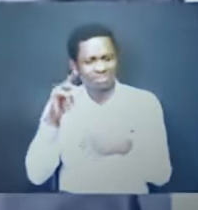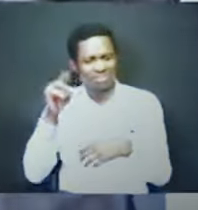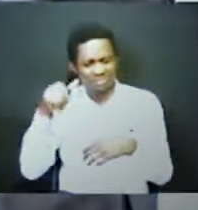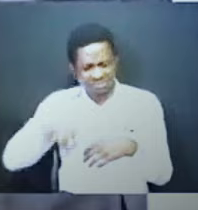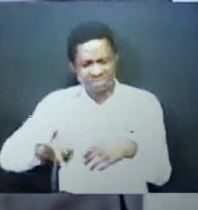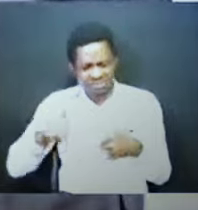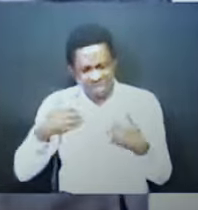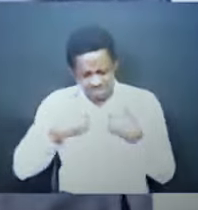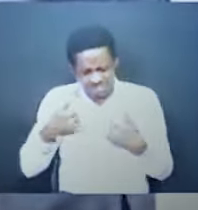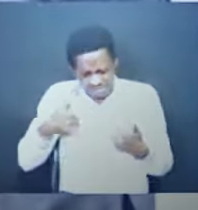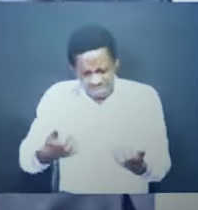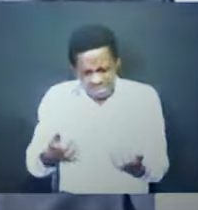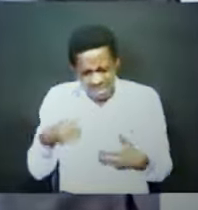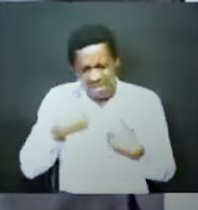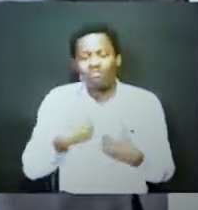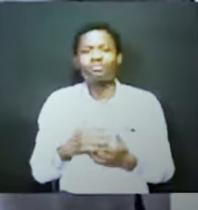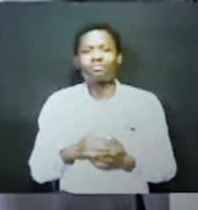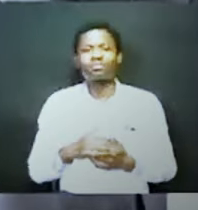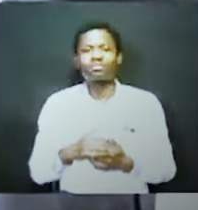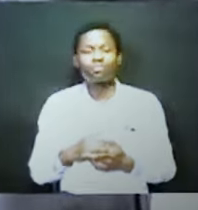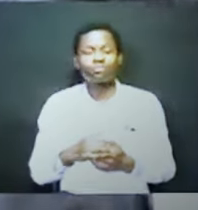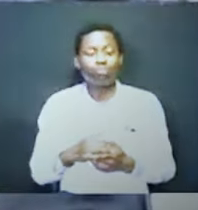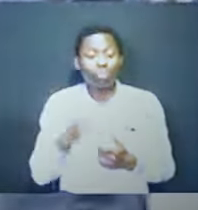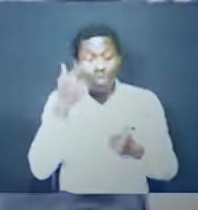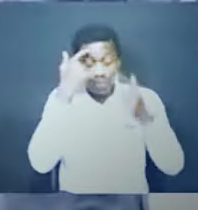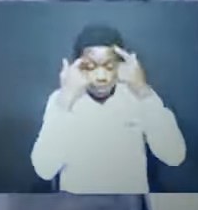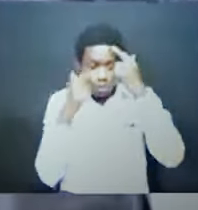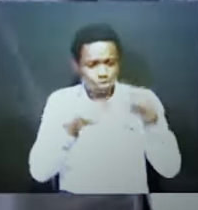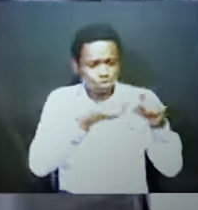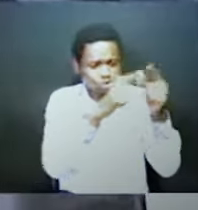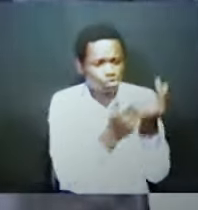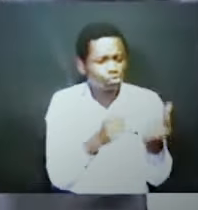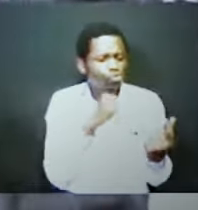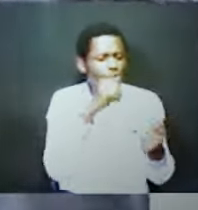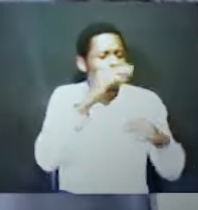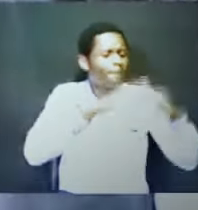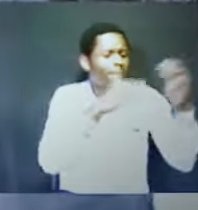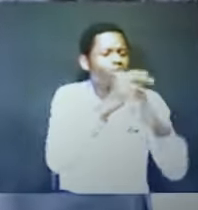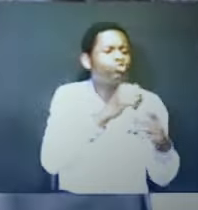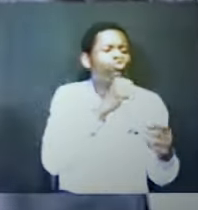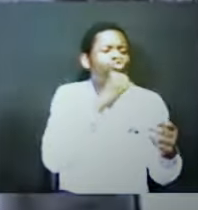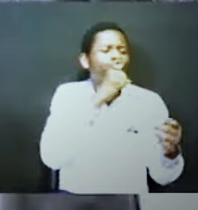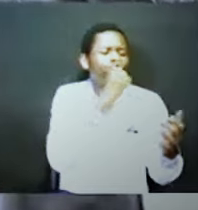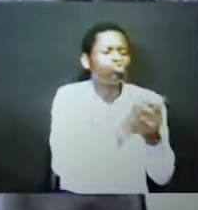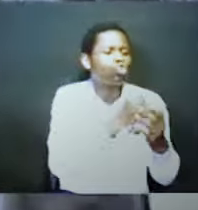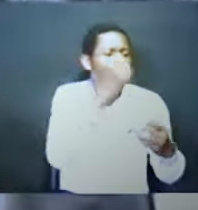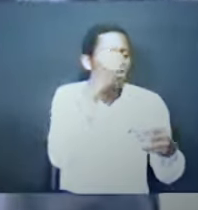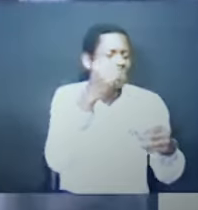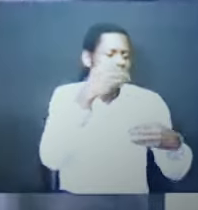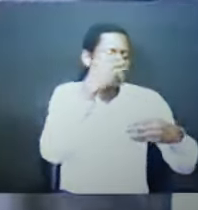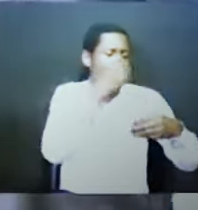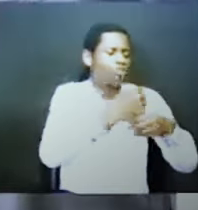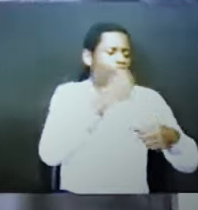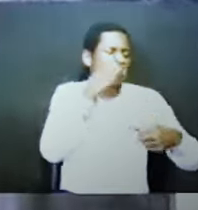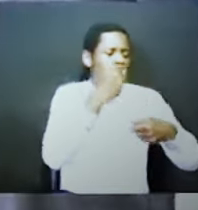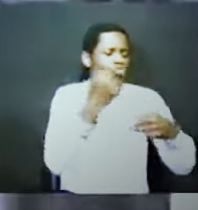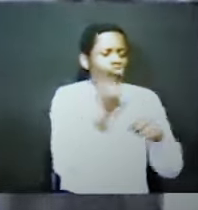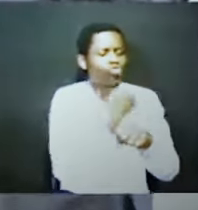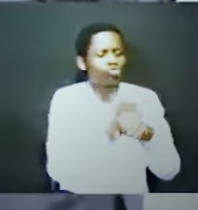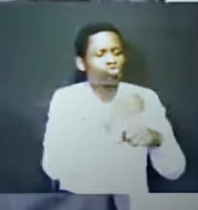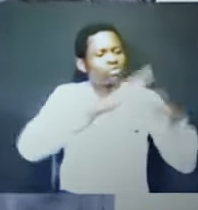societies, they call them tents. This is Abreno, a kuono ni betimaka se wohono ye makumaku beye